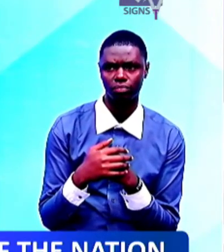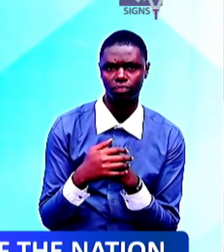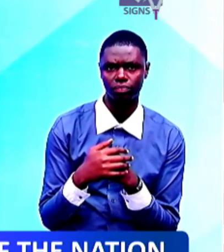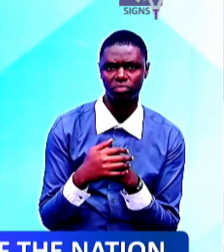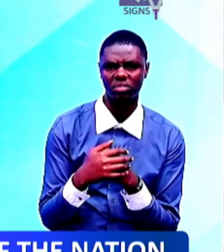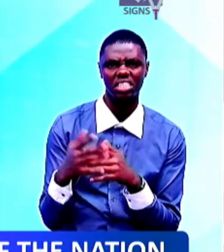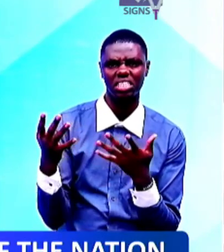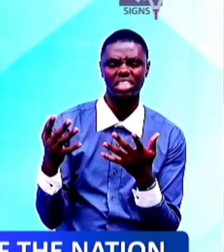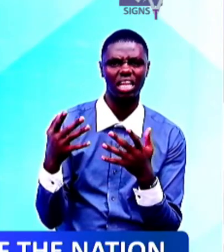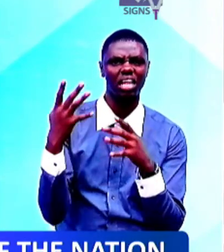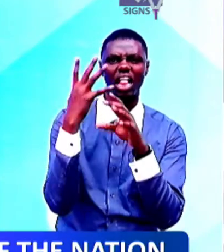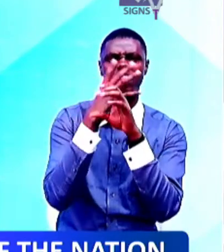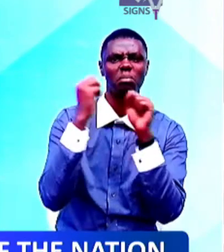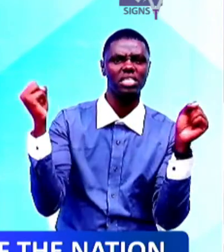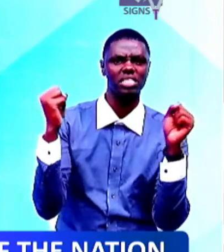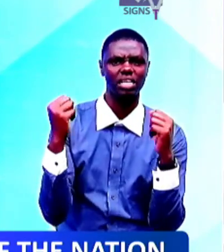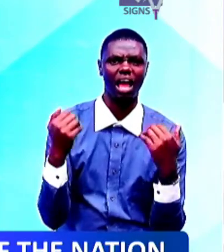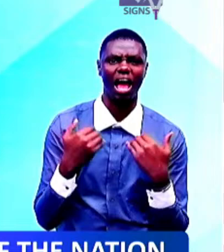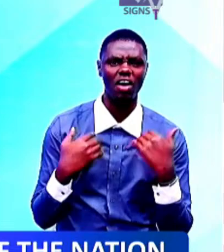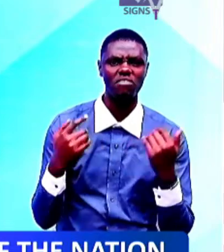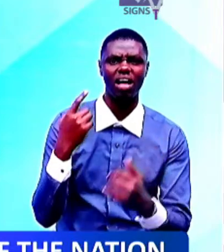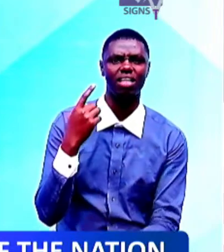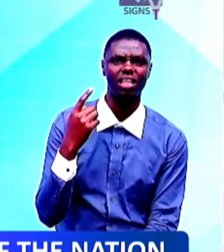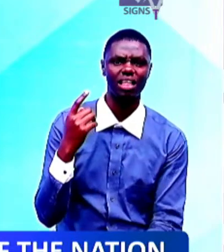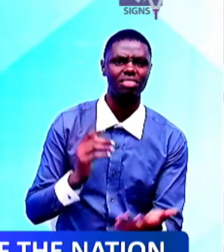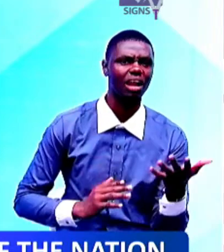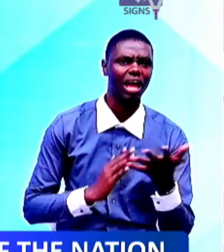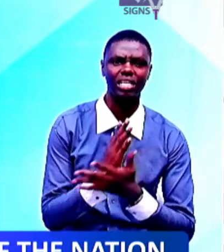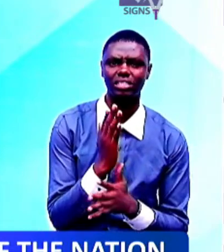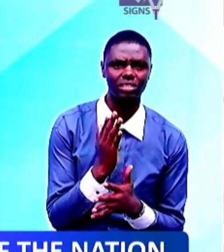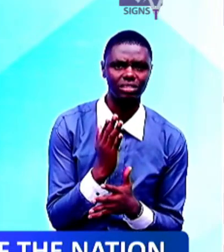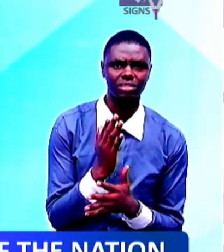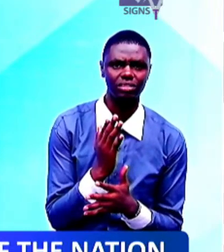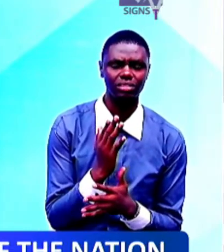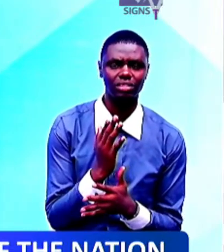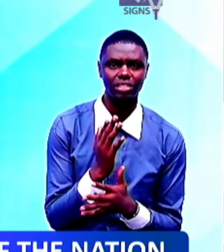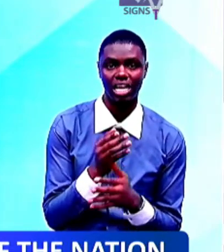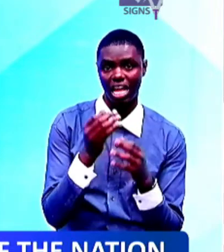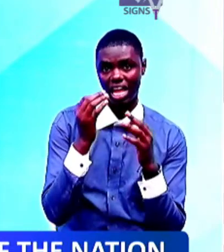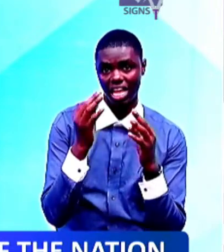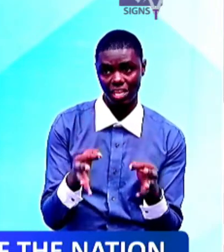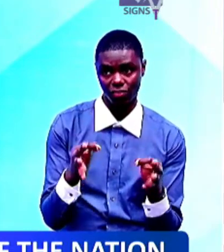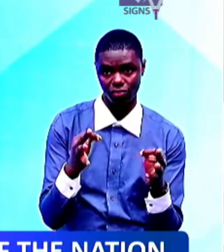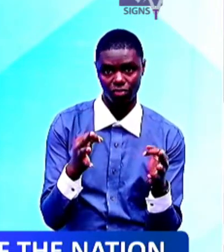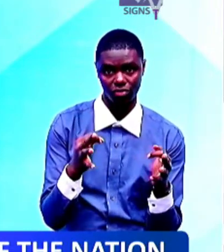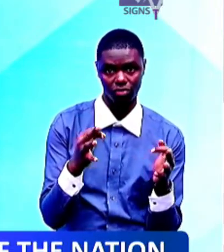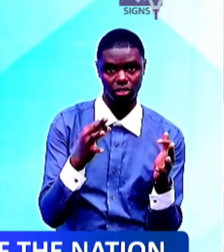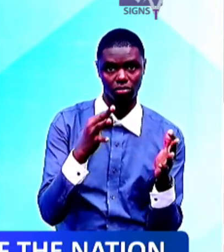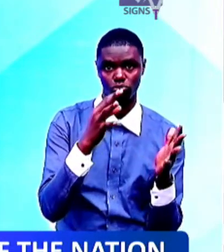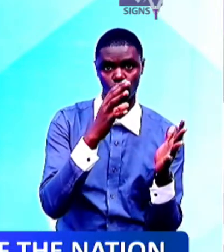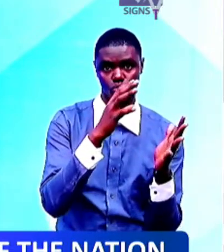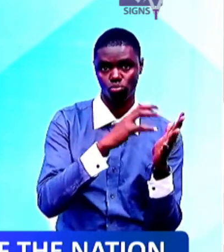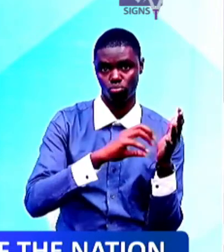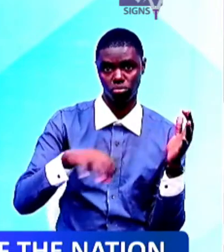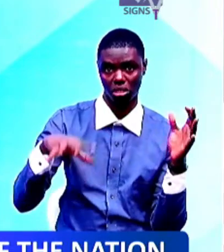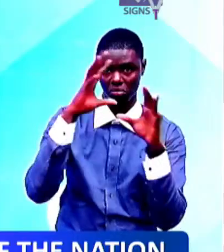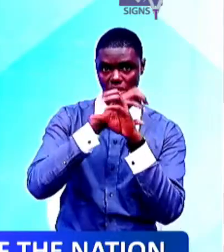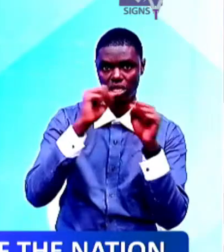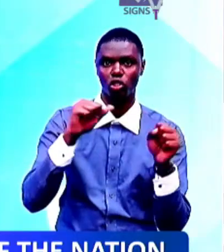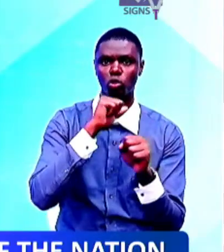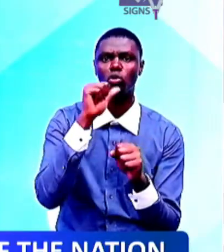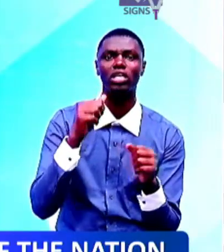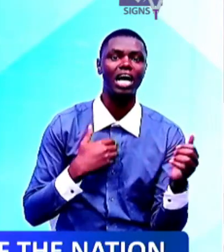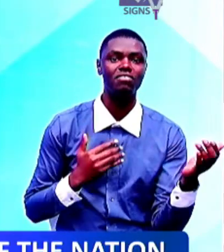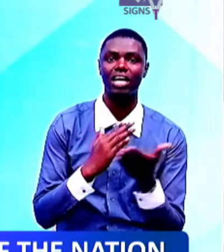the president has the right because if you strip the presidency off of him, he does not have a